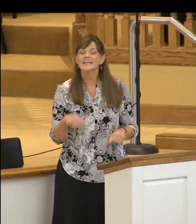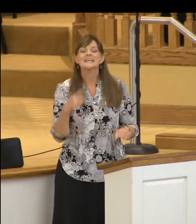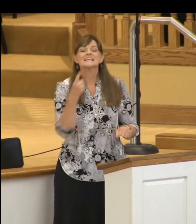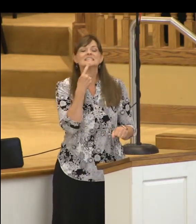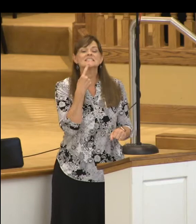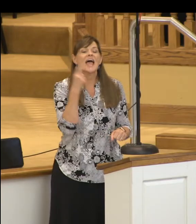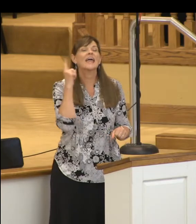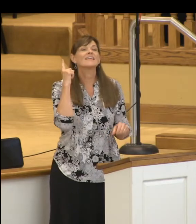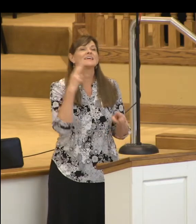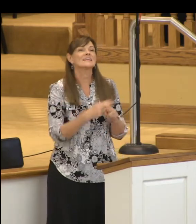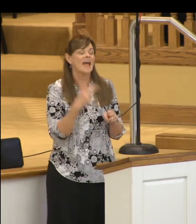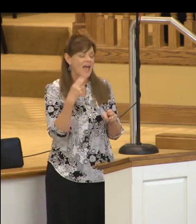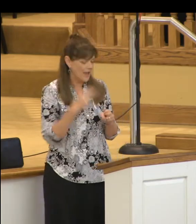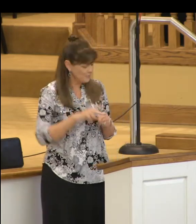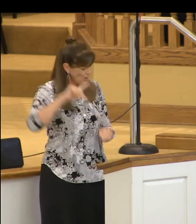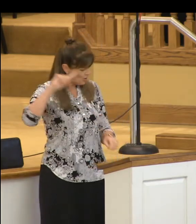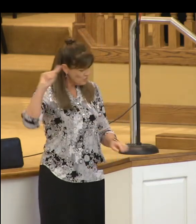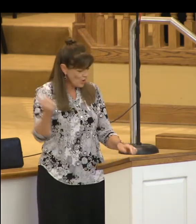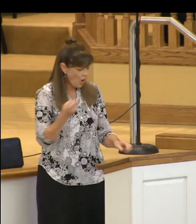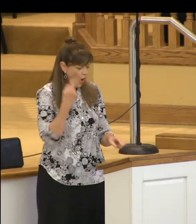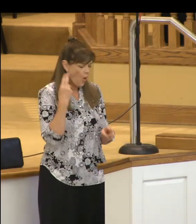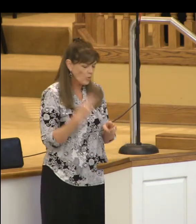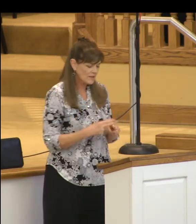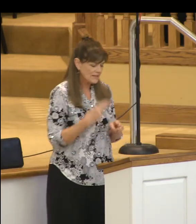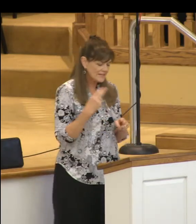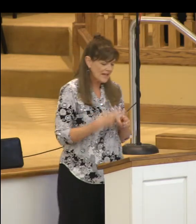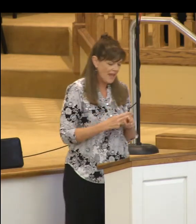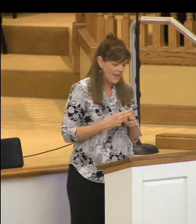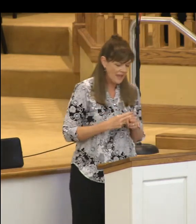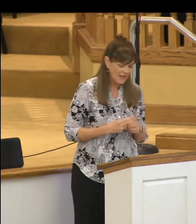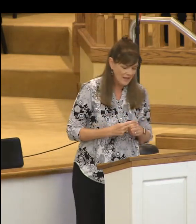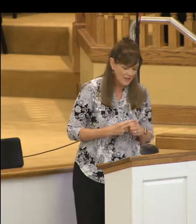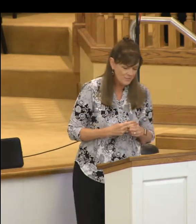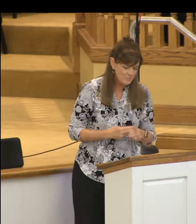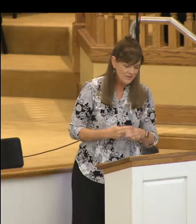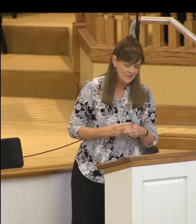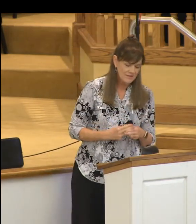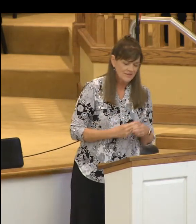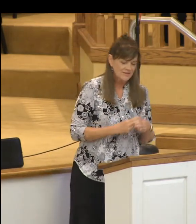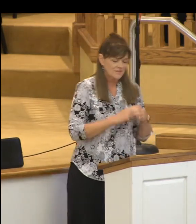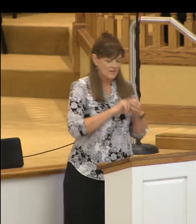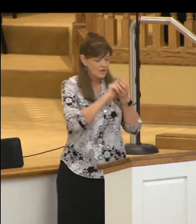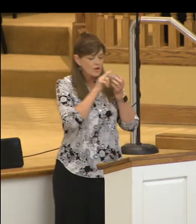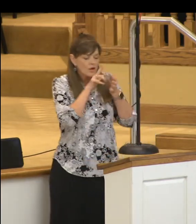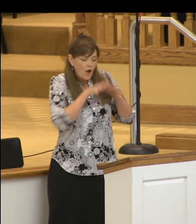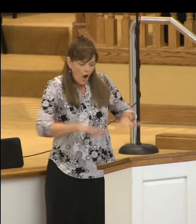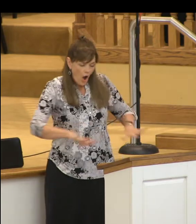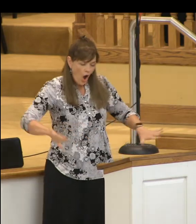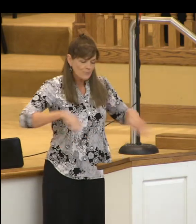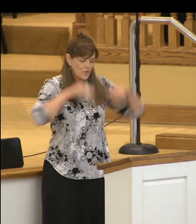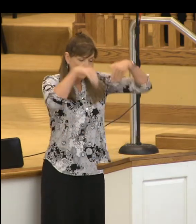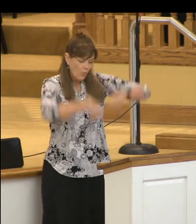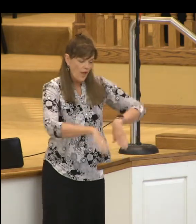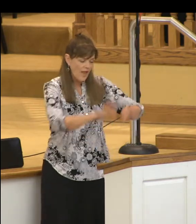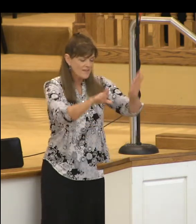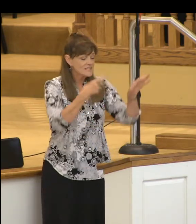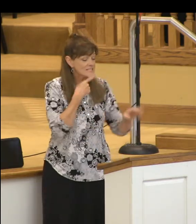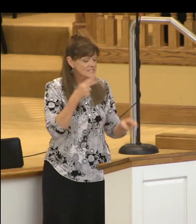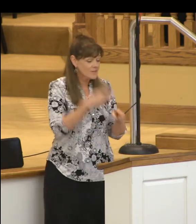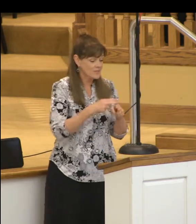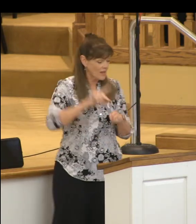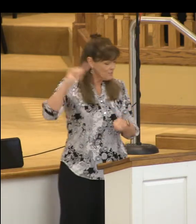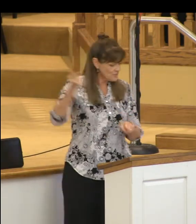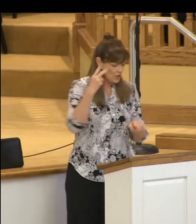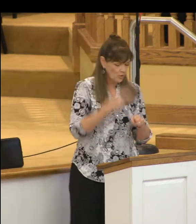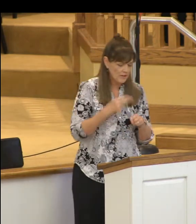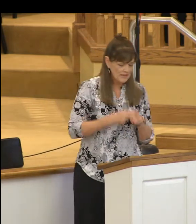say the name, the only name that's ever calmed the waves. Say the name,